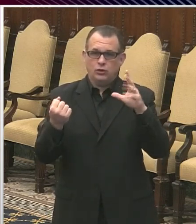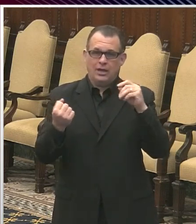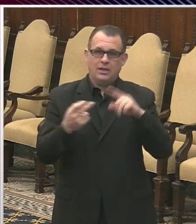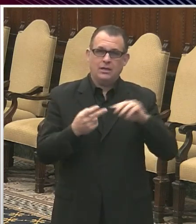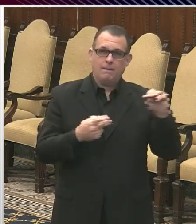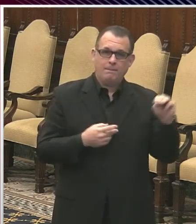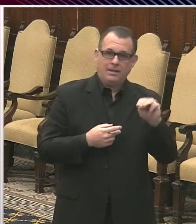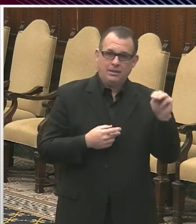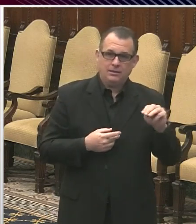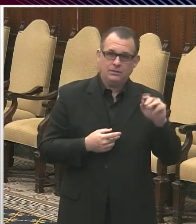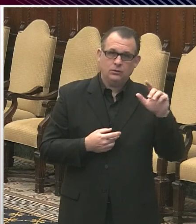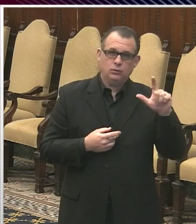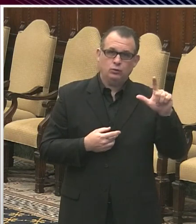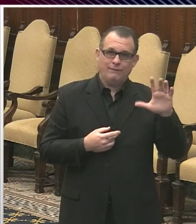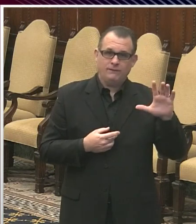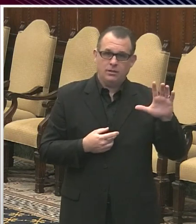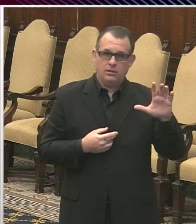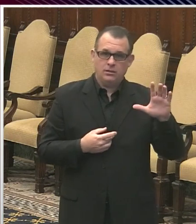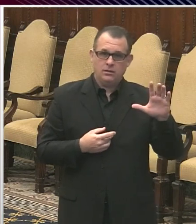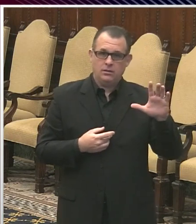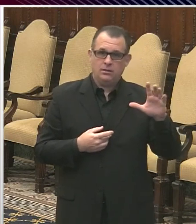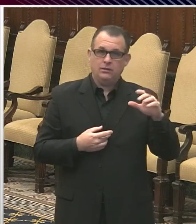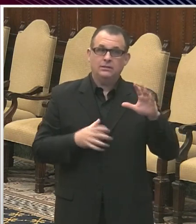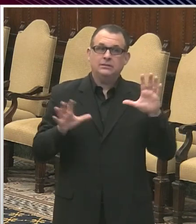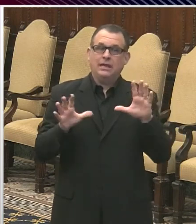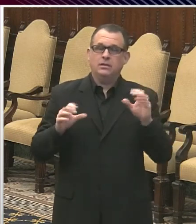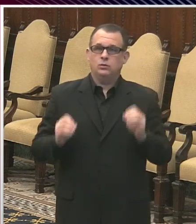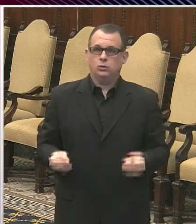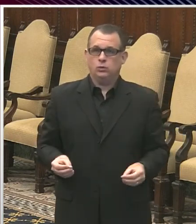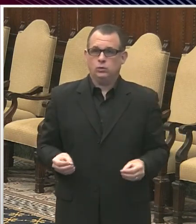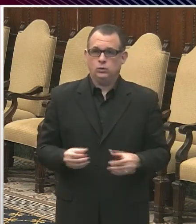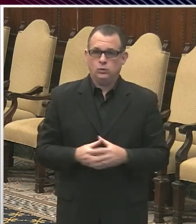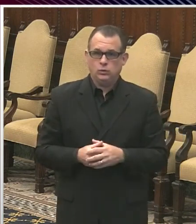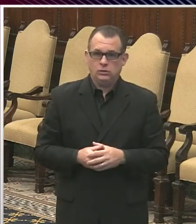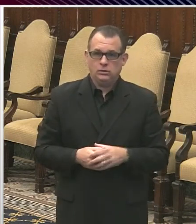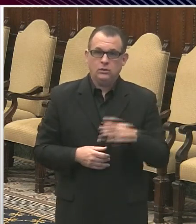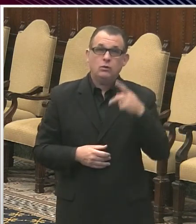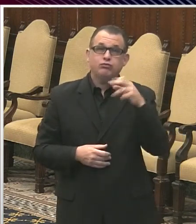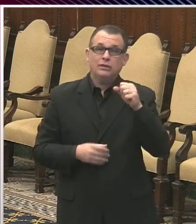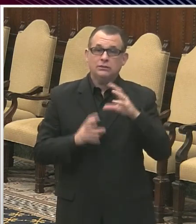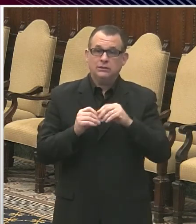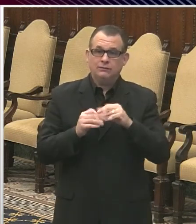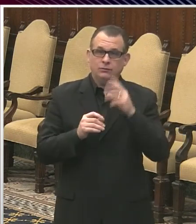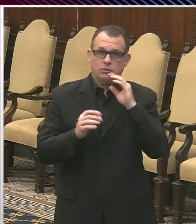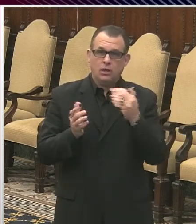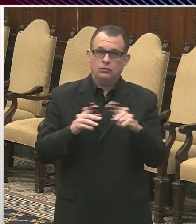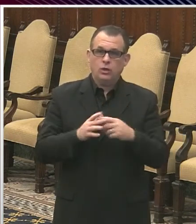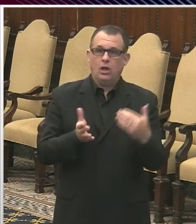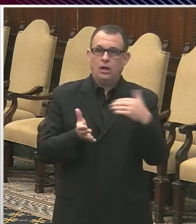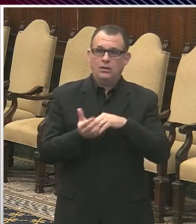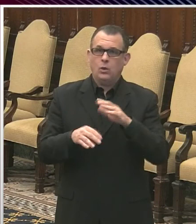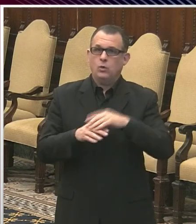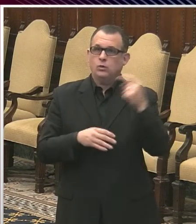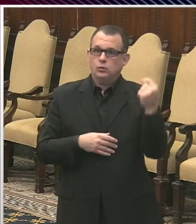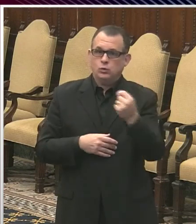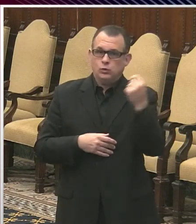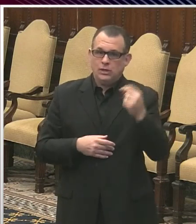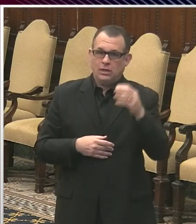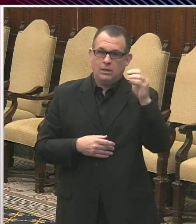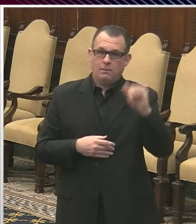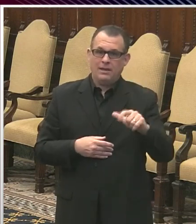May 25th. No press release on Sunday. And the press conferences will resume on Tuesday, May